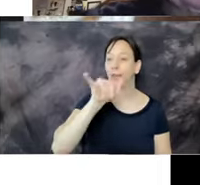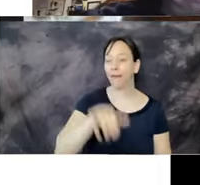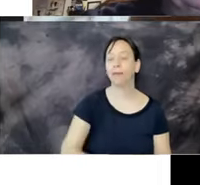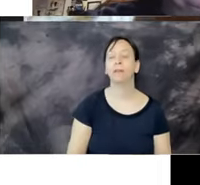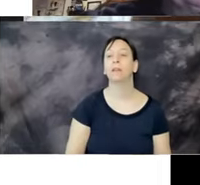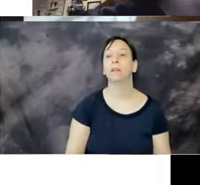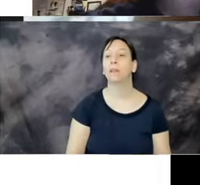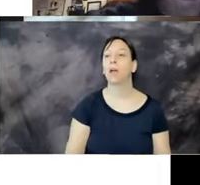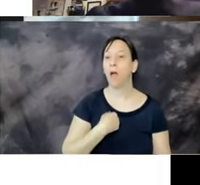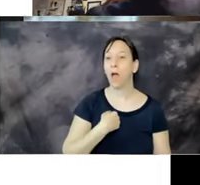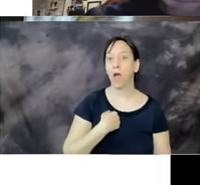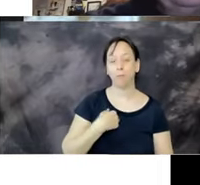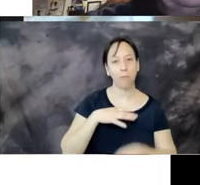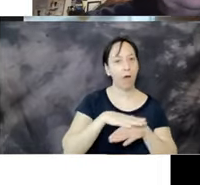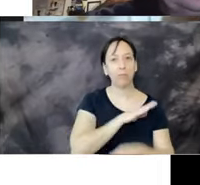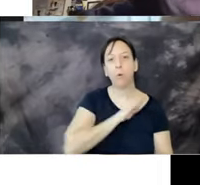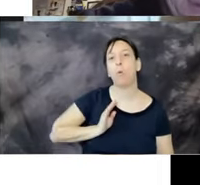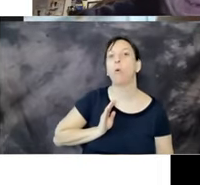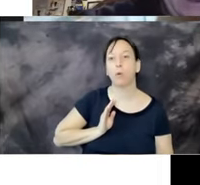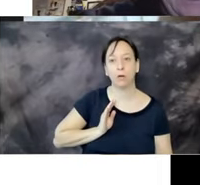I'm on the board with